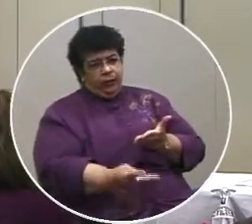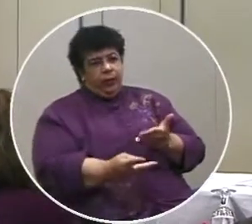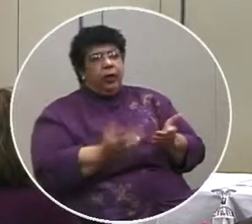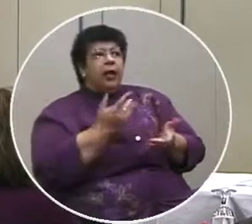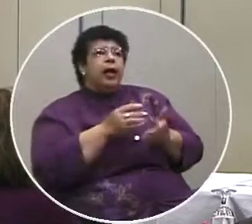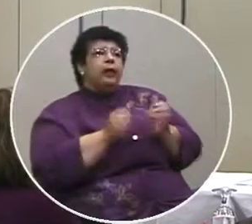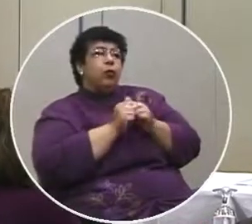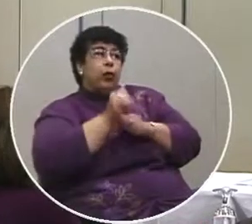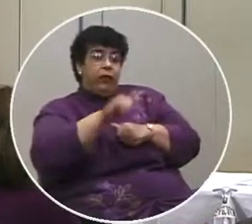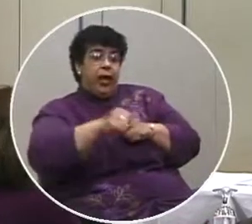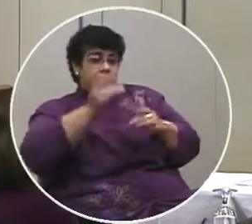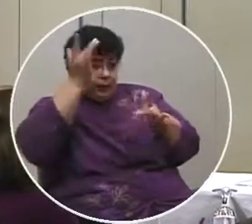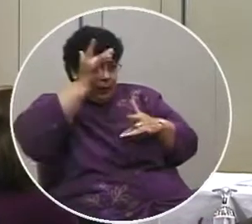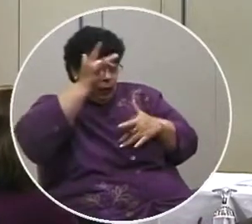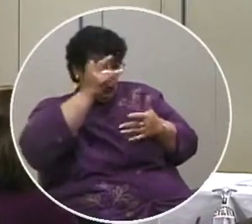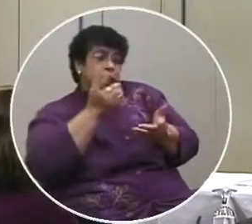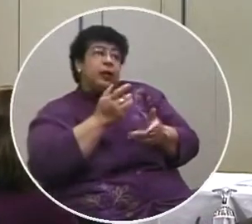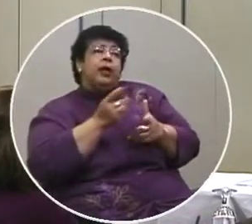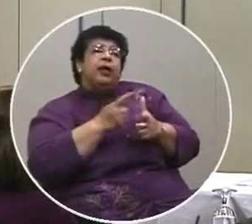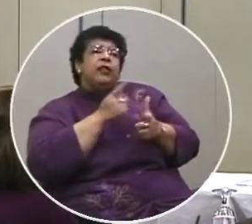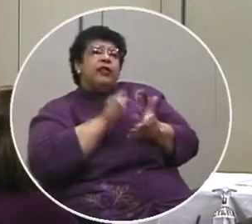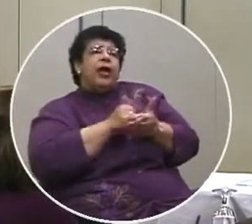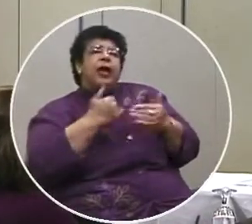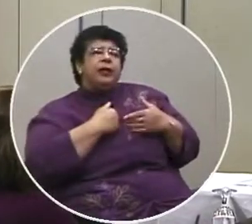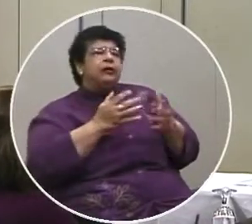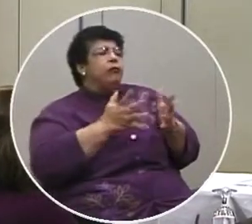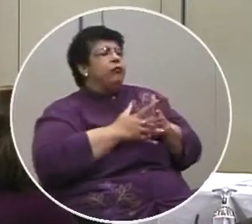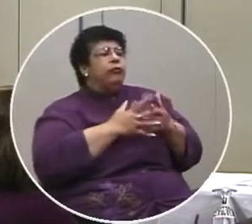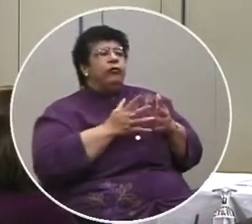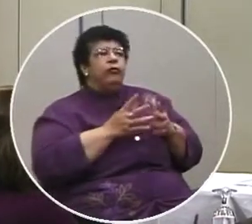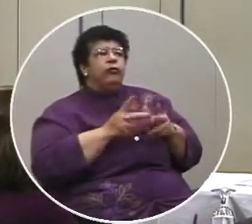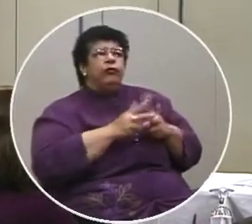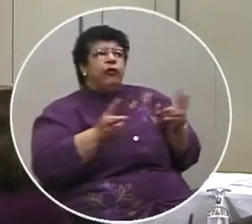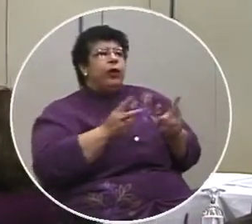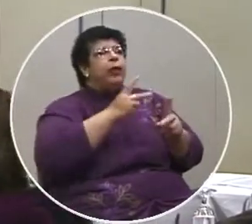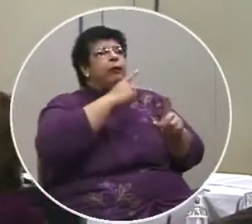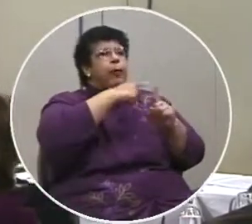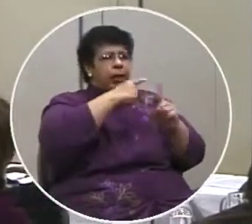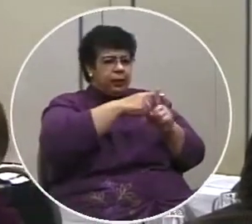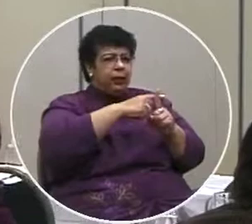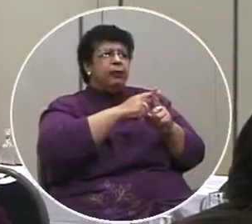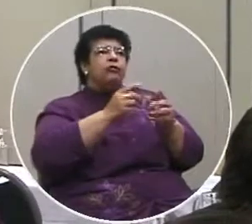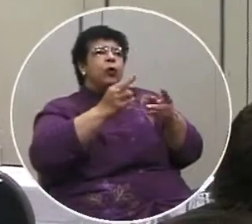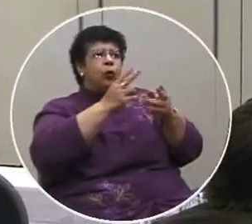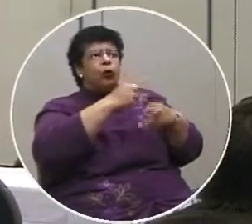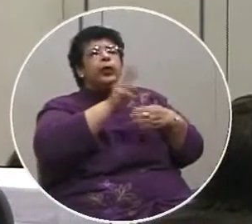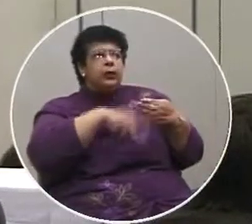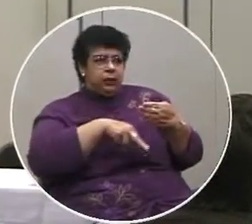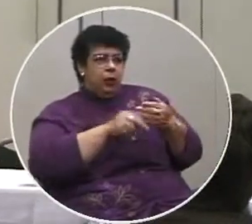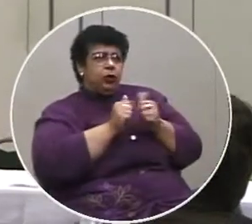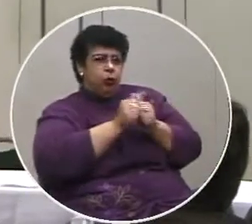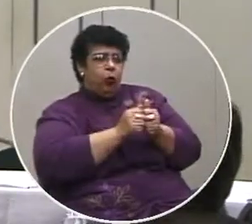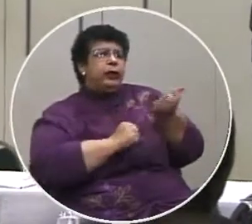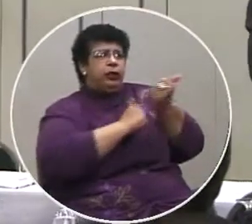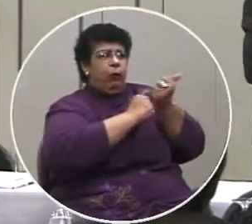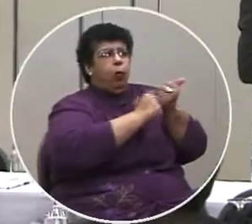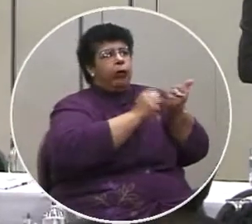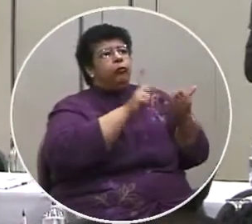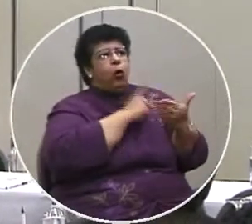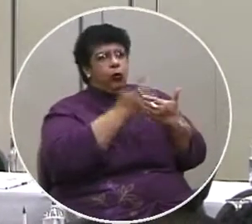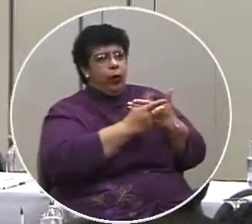actually has some very positive outcomes from strong behavior support programs, a very